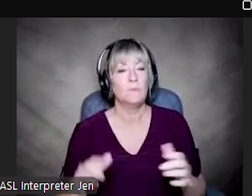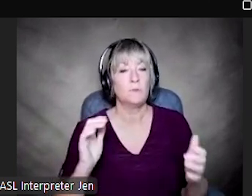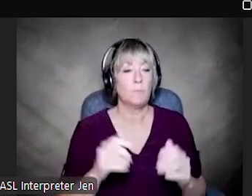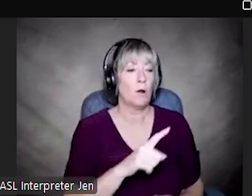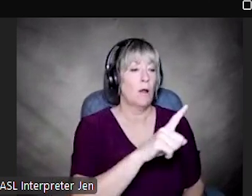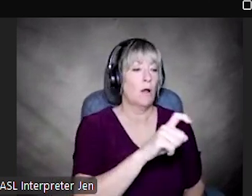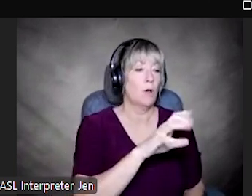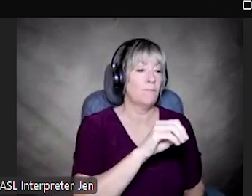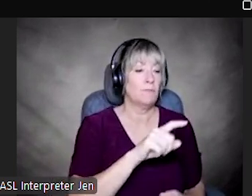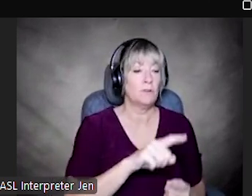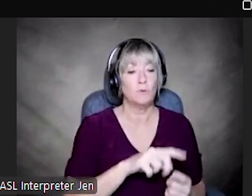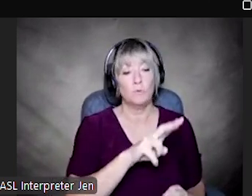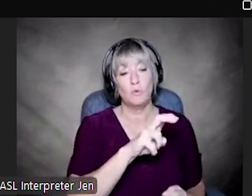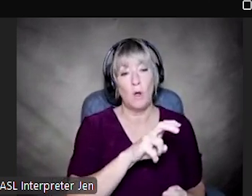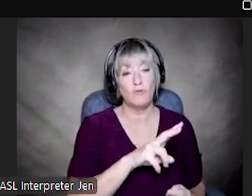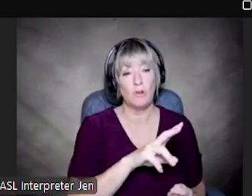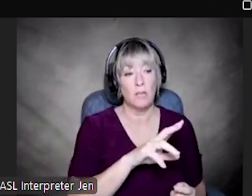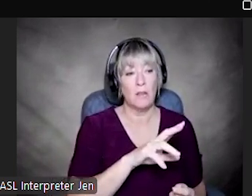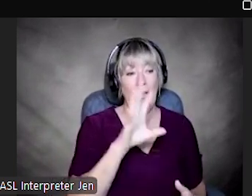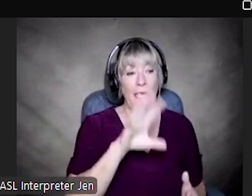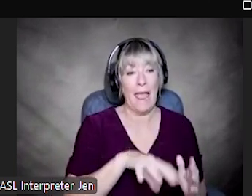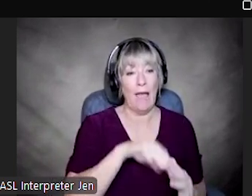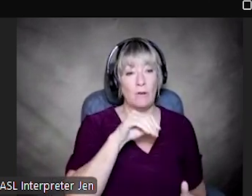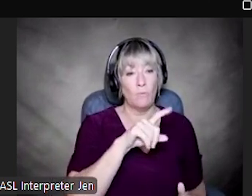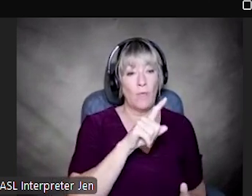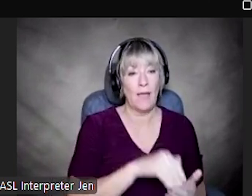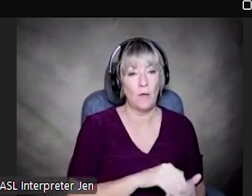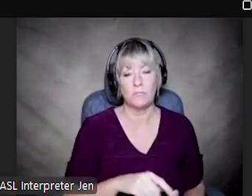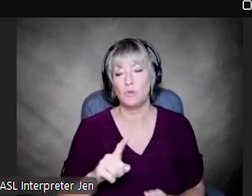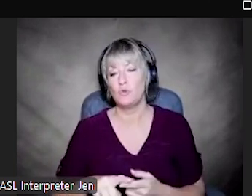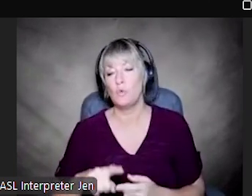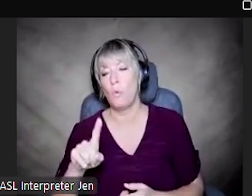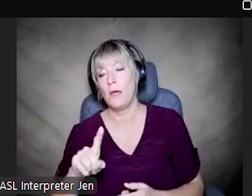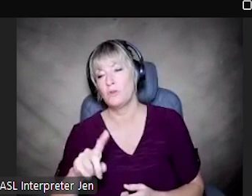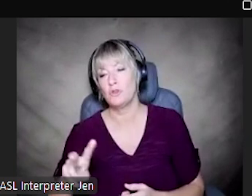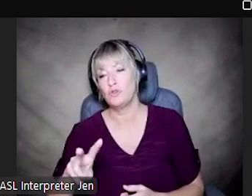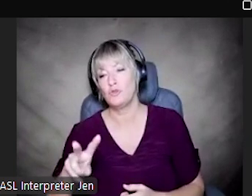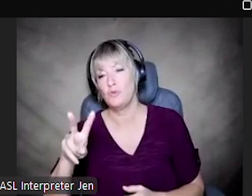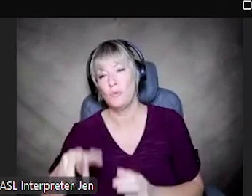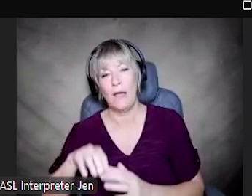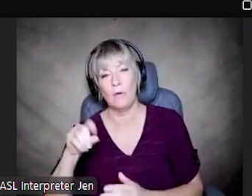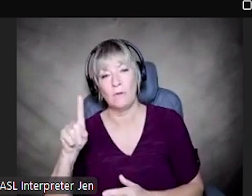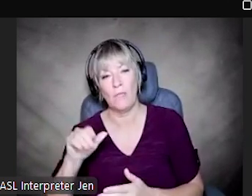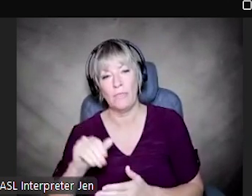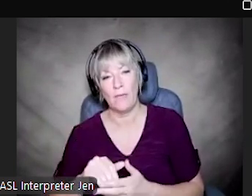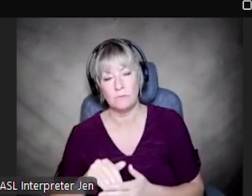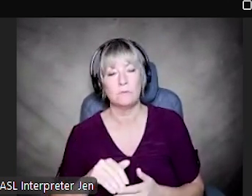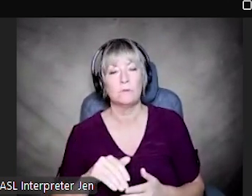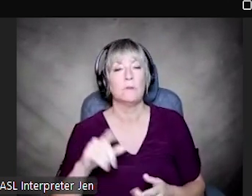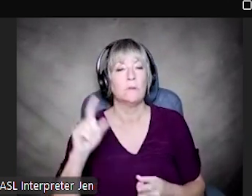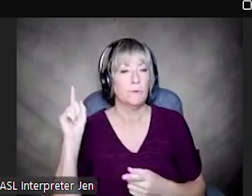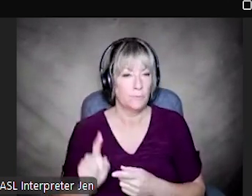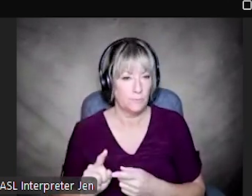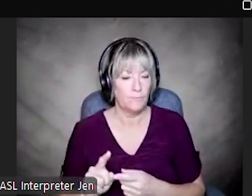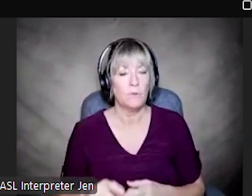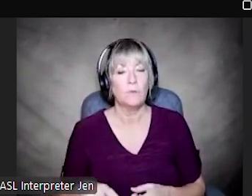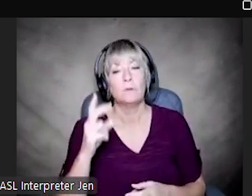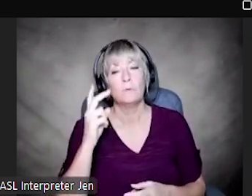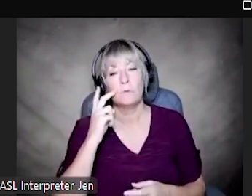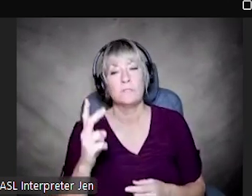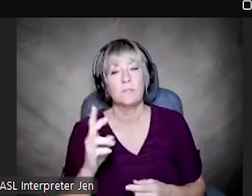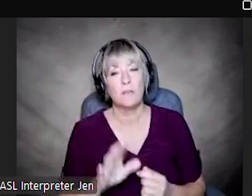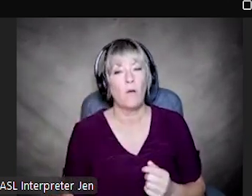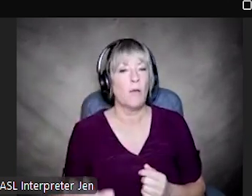to 200 in restraints out of 1,000 to 1 or 2 in 1,000. And the other great thing is that we're seeing across the board